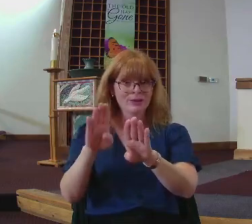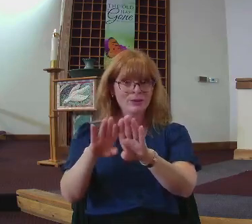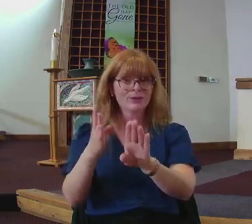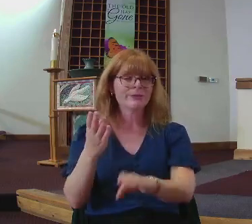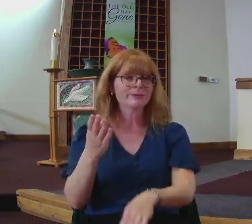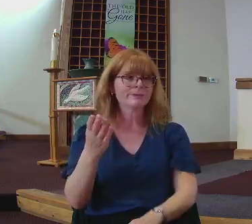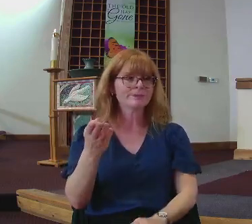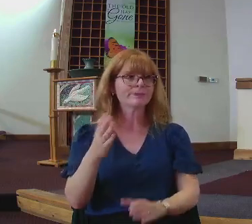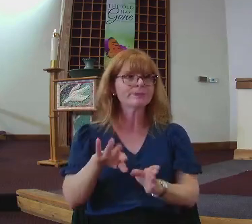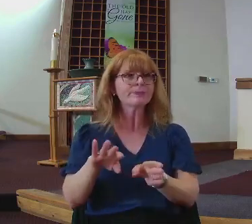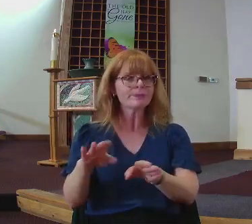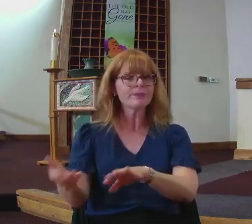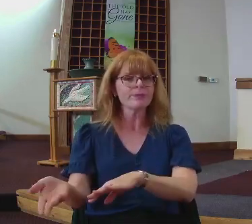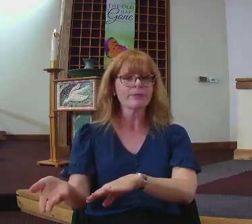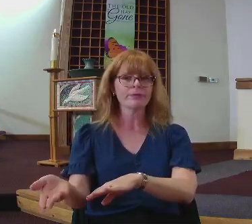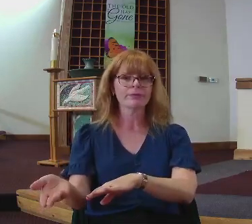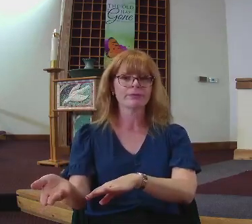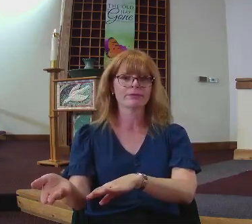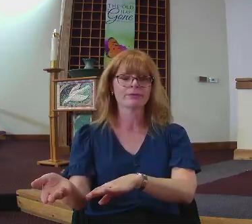Death.